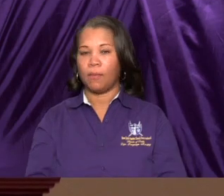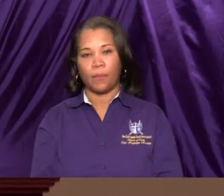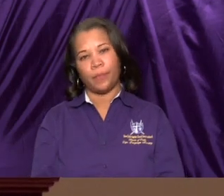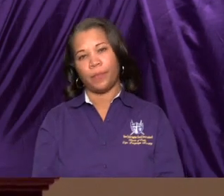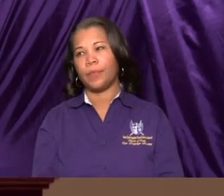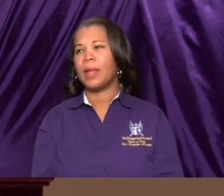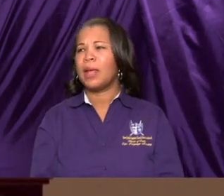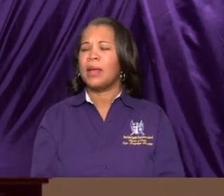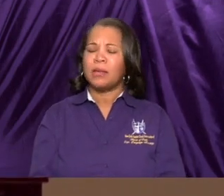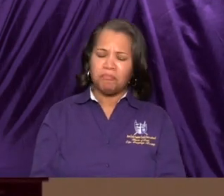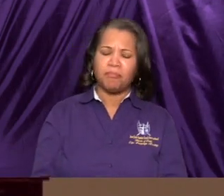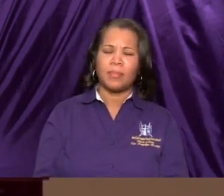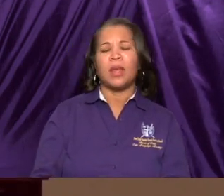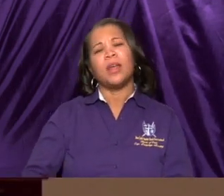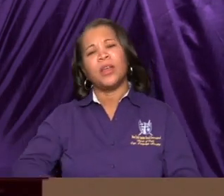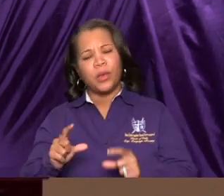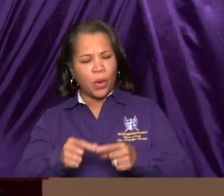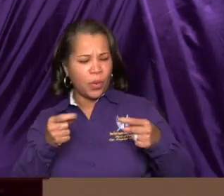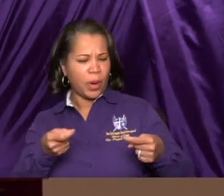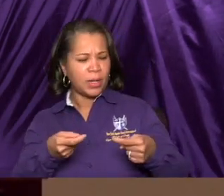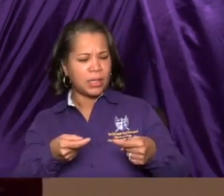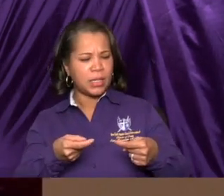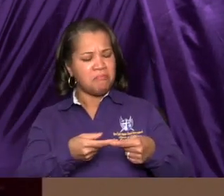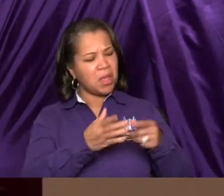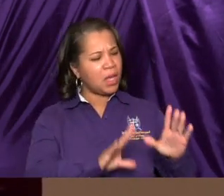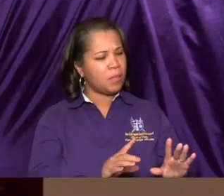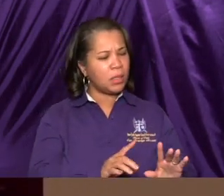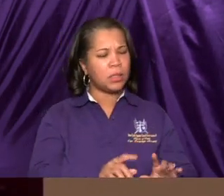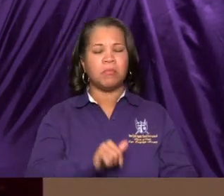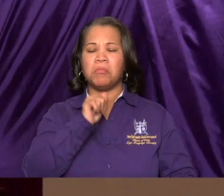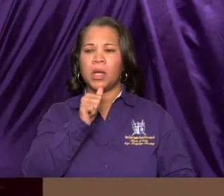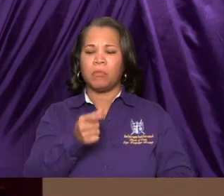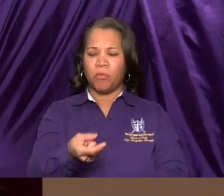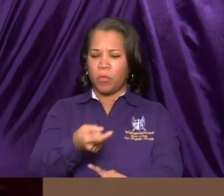It's sad to say that your greatest enemy might not come from those who are trying to rob you,